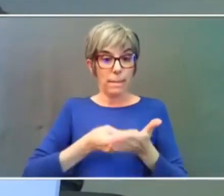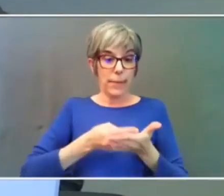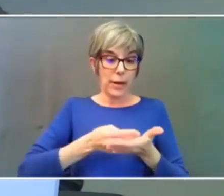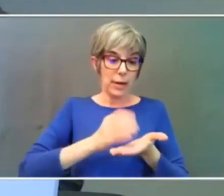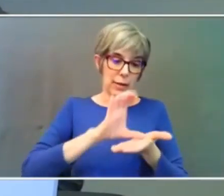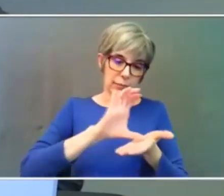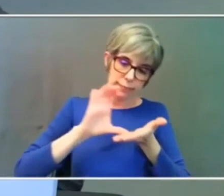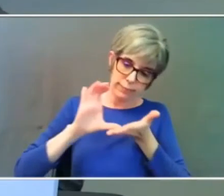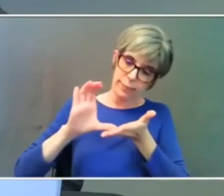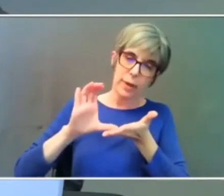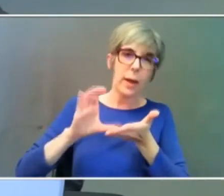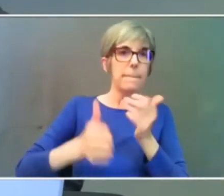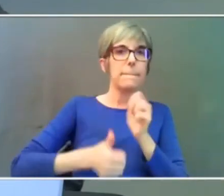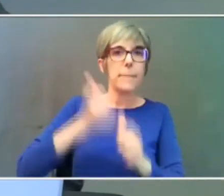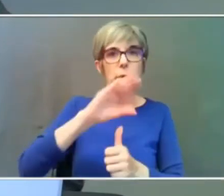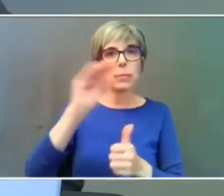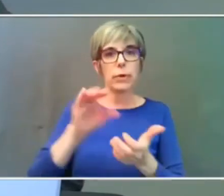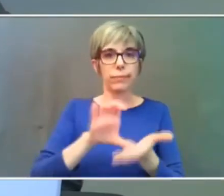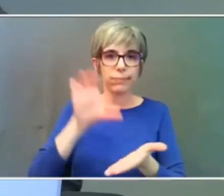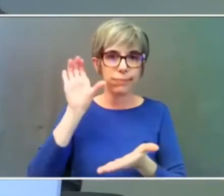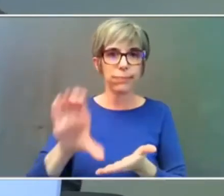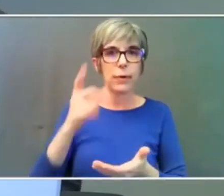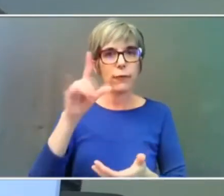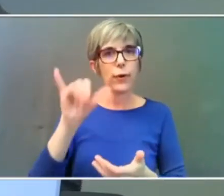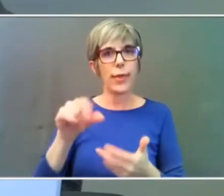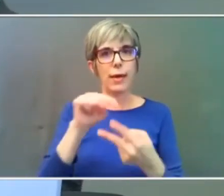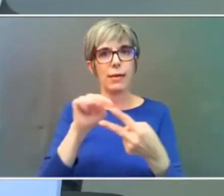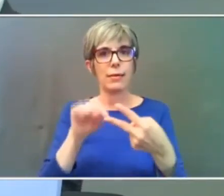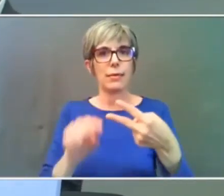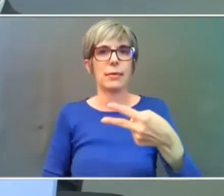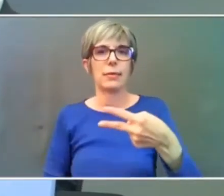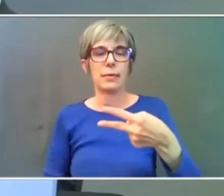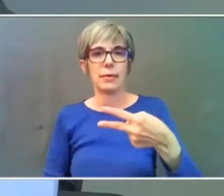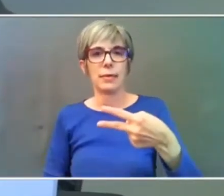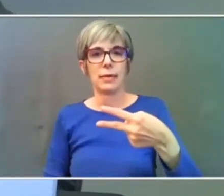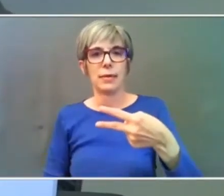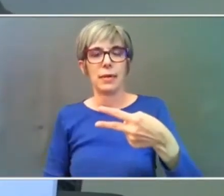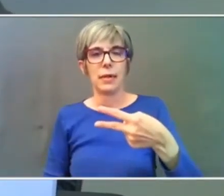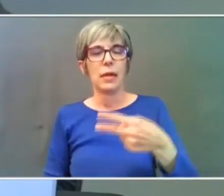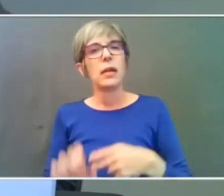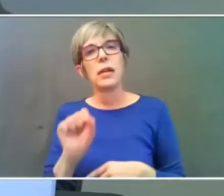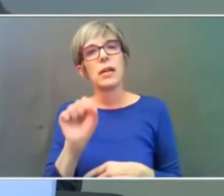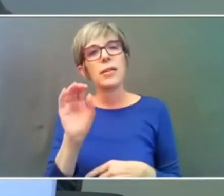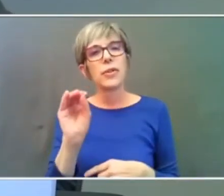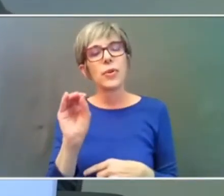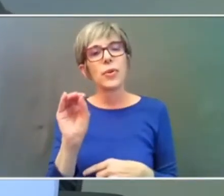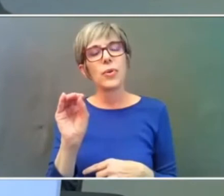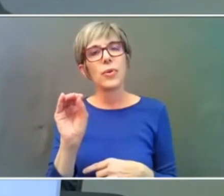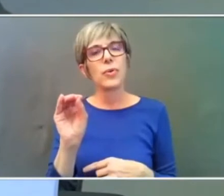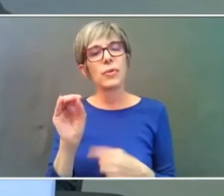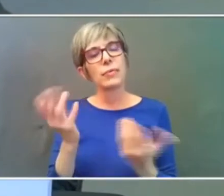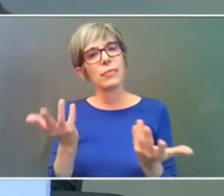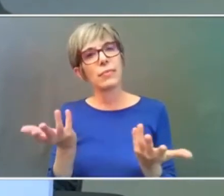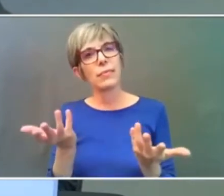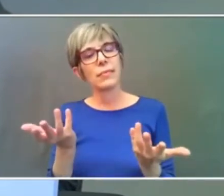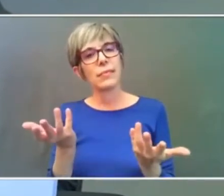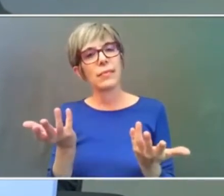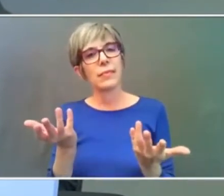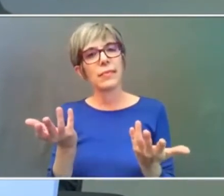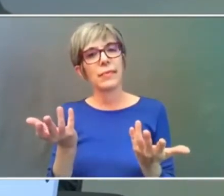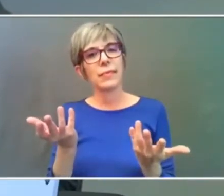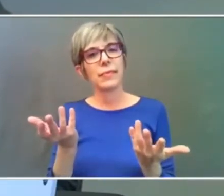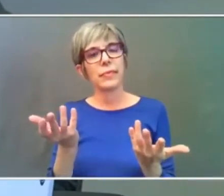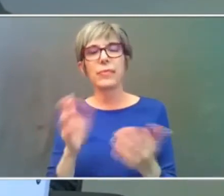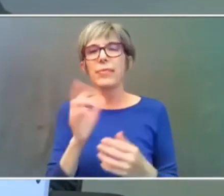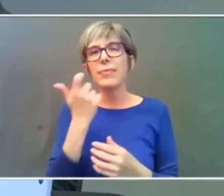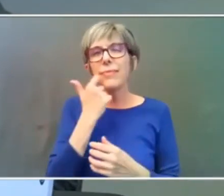for. So, you know, why wouldn't we make it, you know, Mr. Woods said in